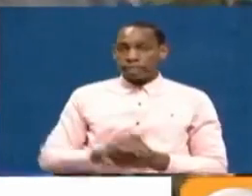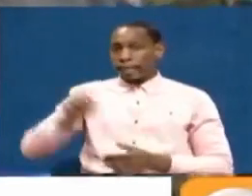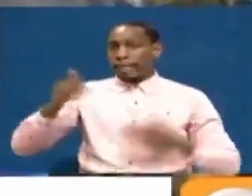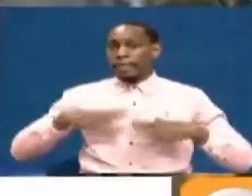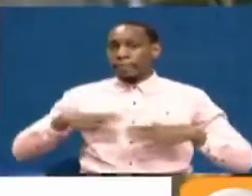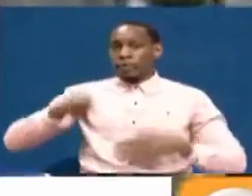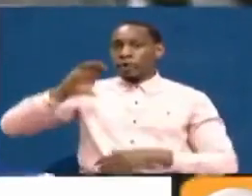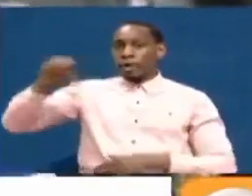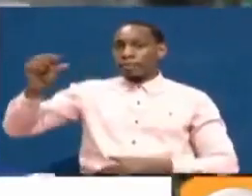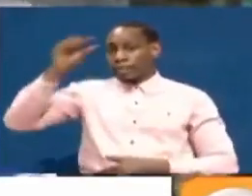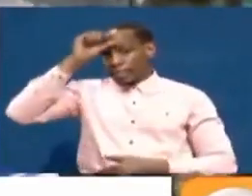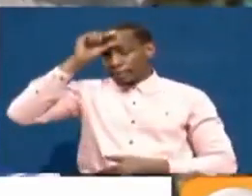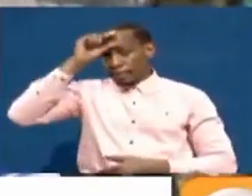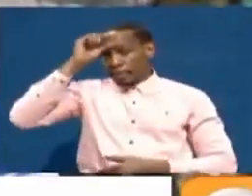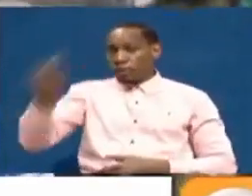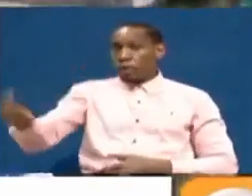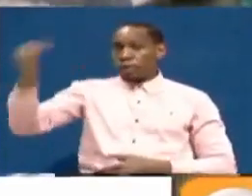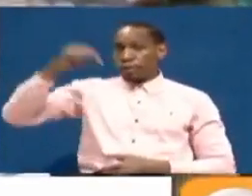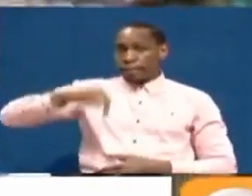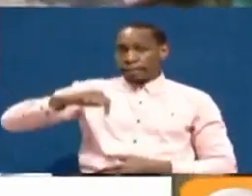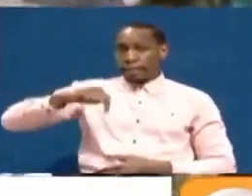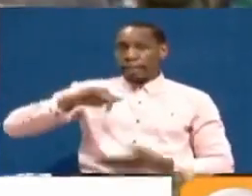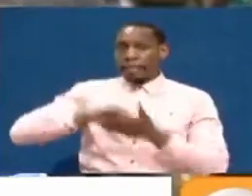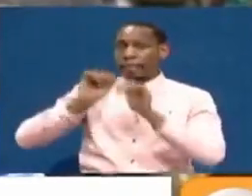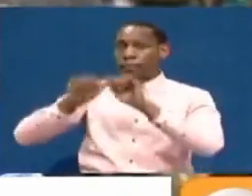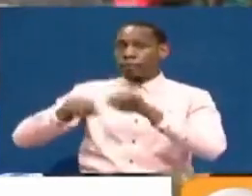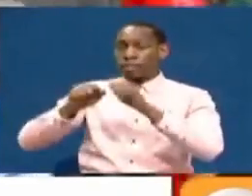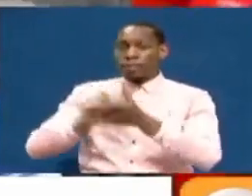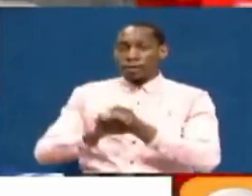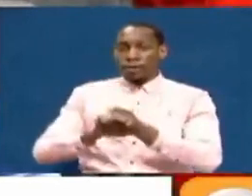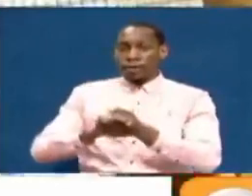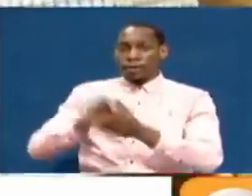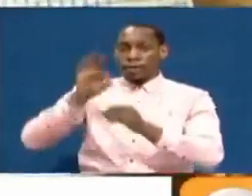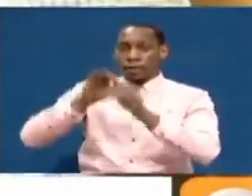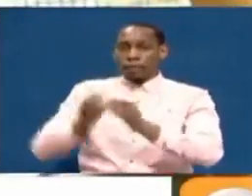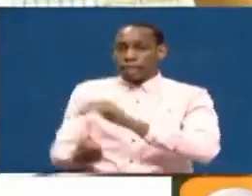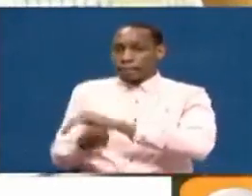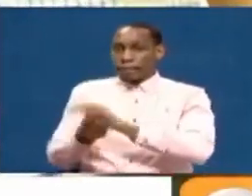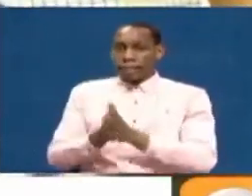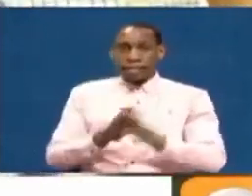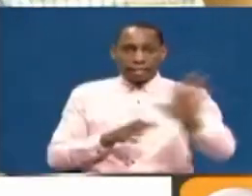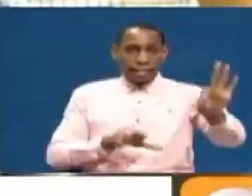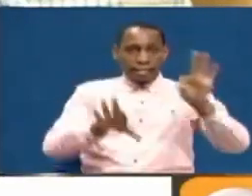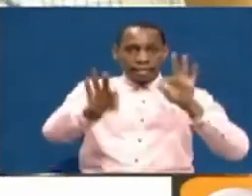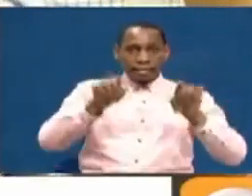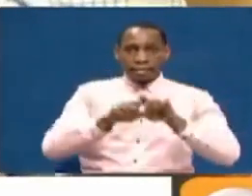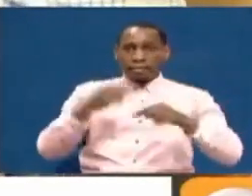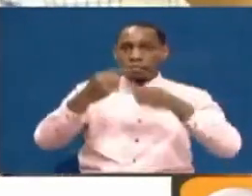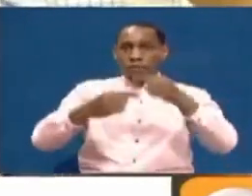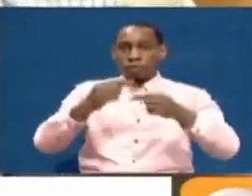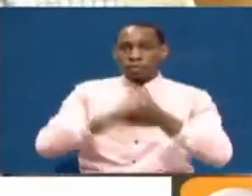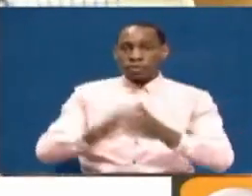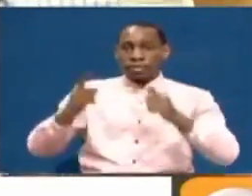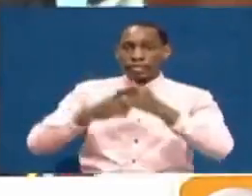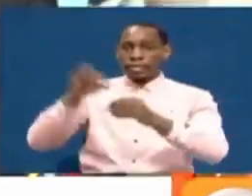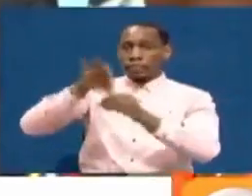watu kutoka kwa county government walikuwa wamekuja ili waweze kufanya voter bribery. The nominations also took place at